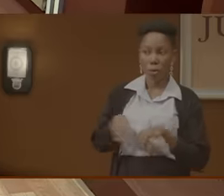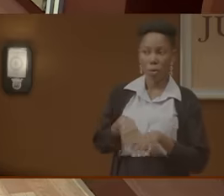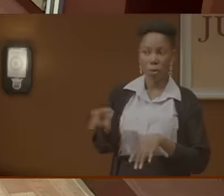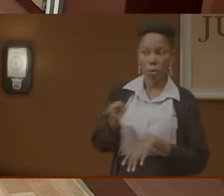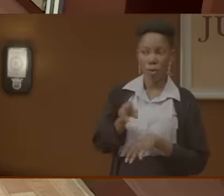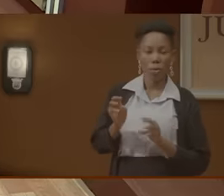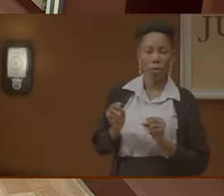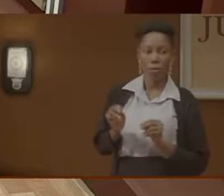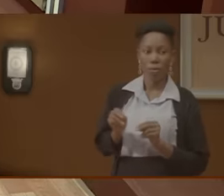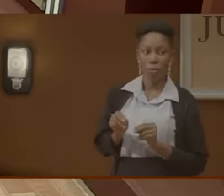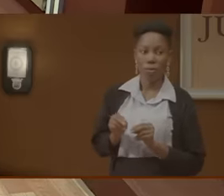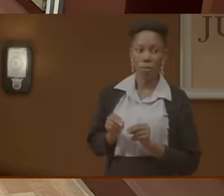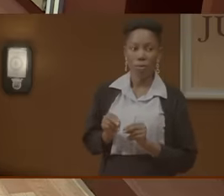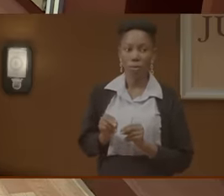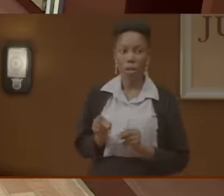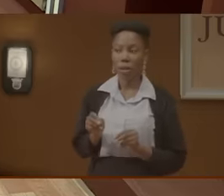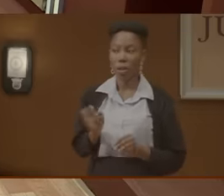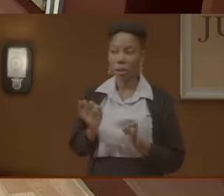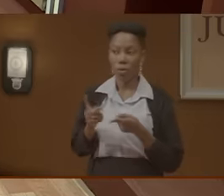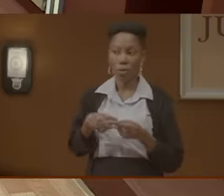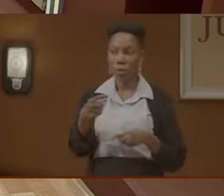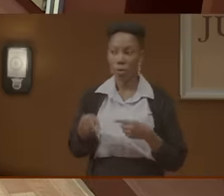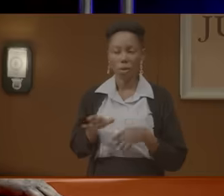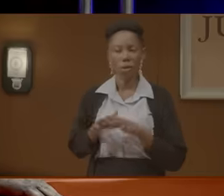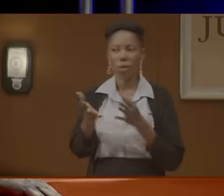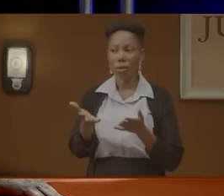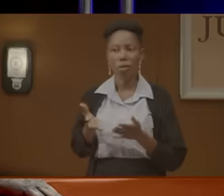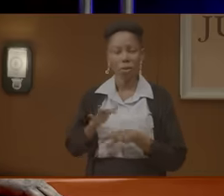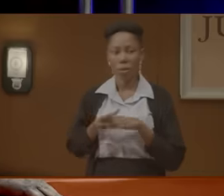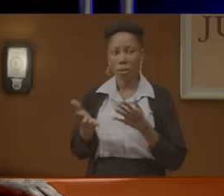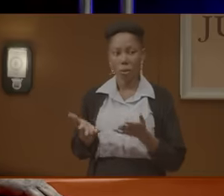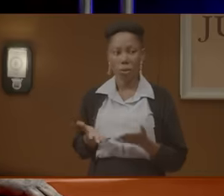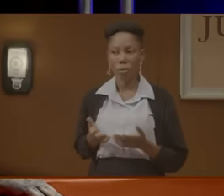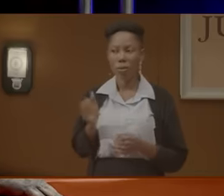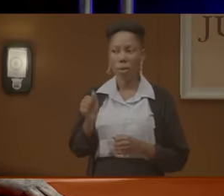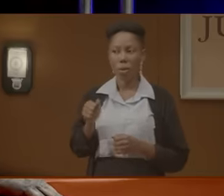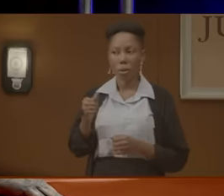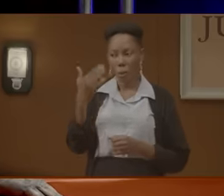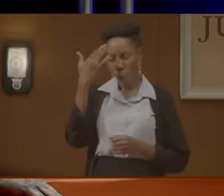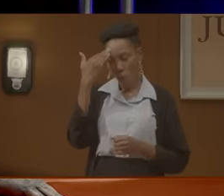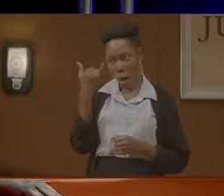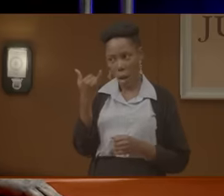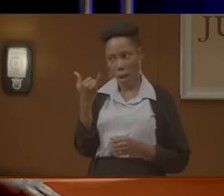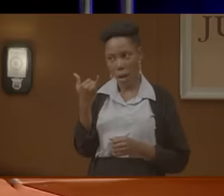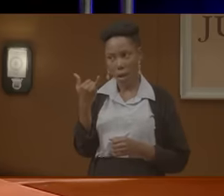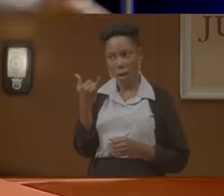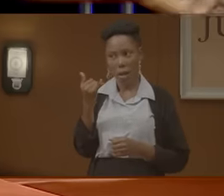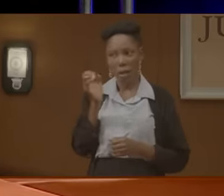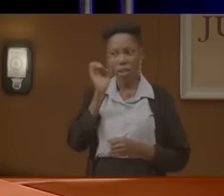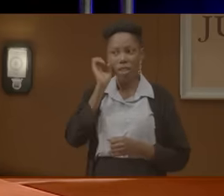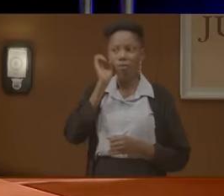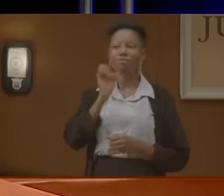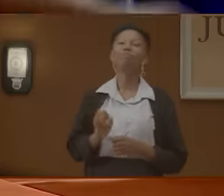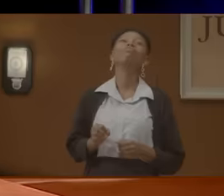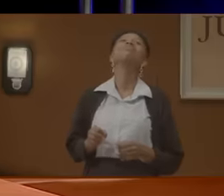don't even with marriage counseling and everything to explore. No, I don't interest in. You've made up your because, mind. Because, see, as you're supposed to be for